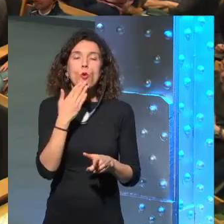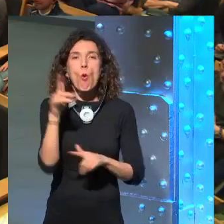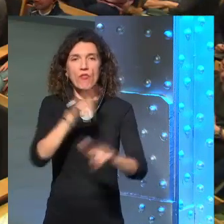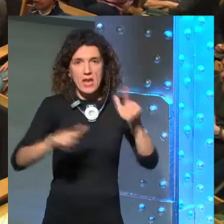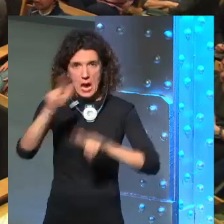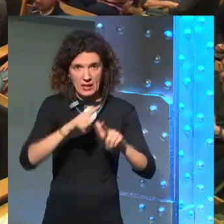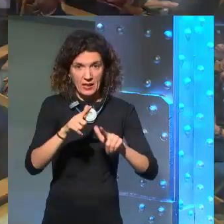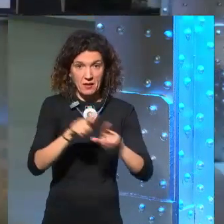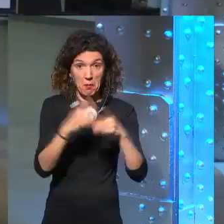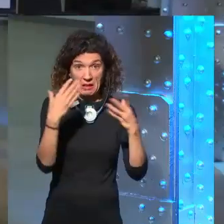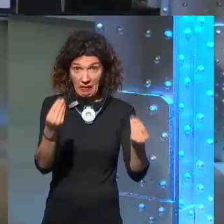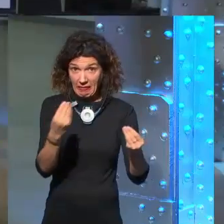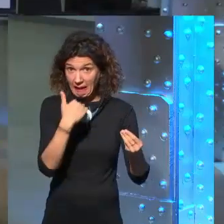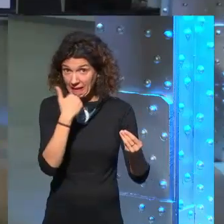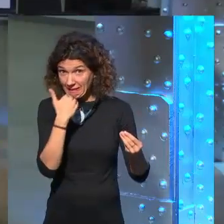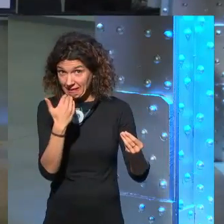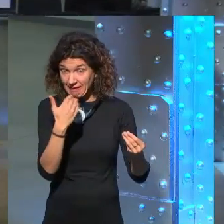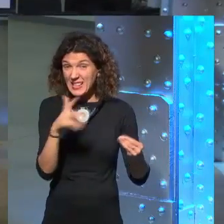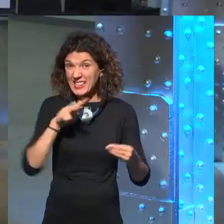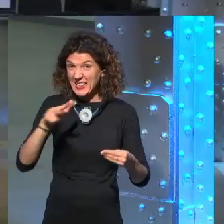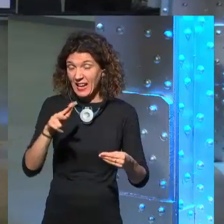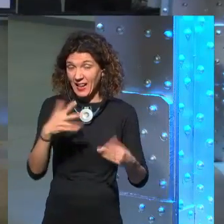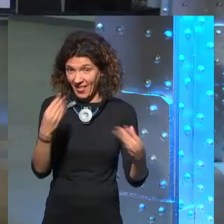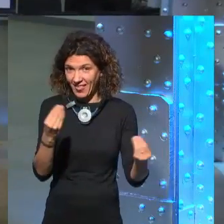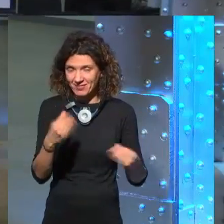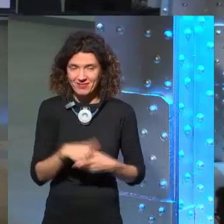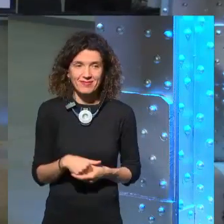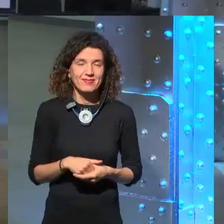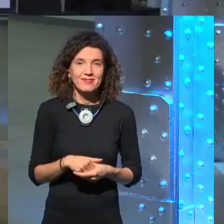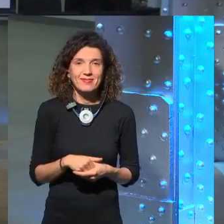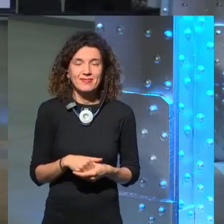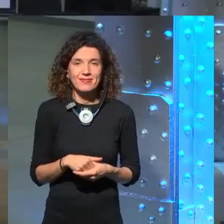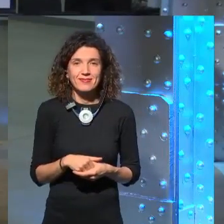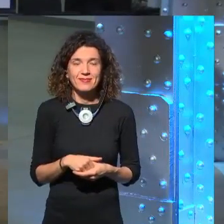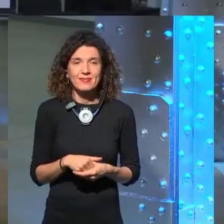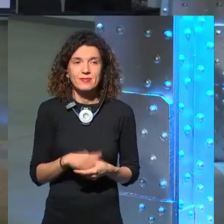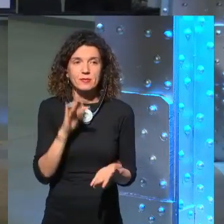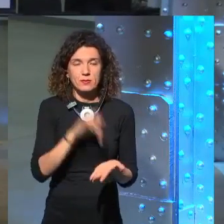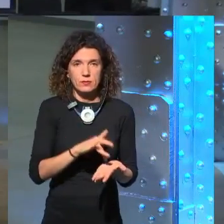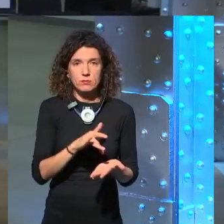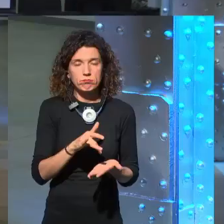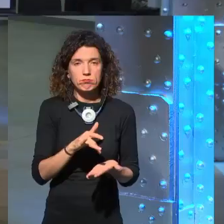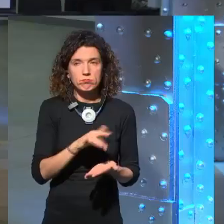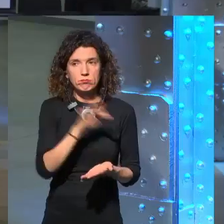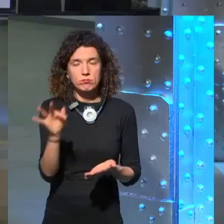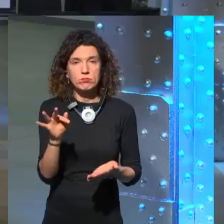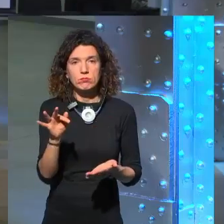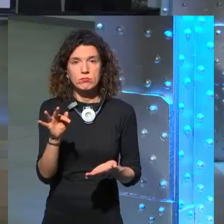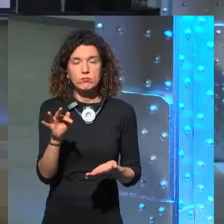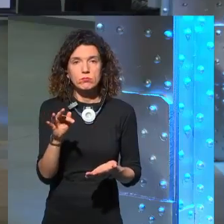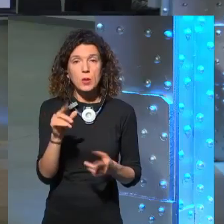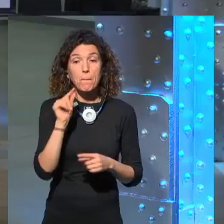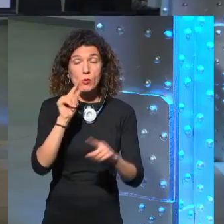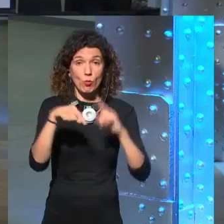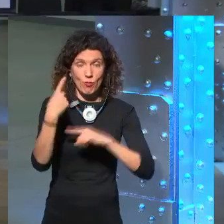there. So I'm going to take a few more minutes, if that's okay, to take you on a journey into another of the